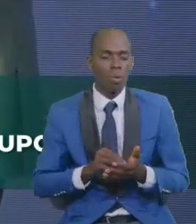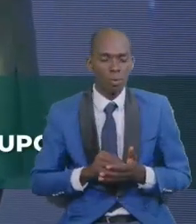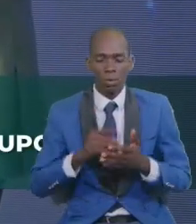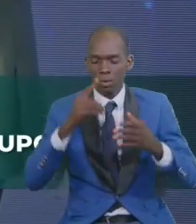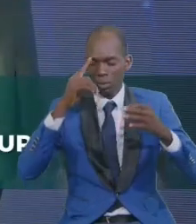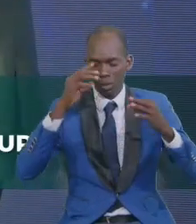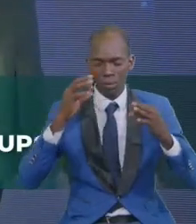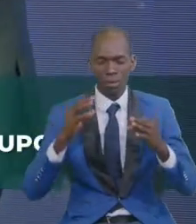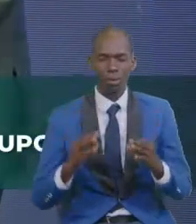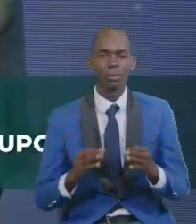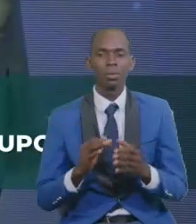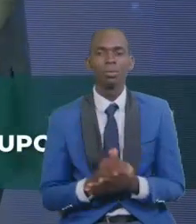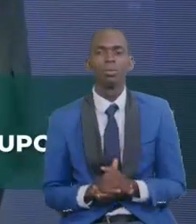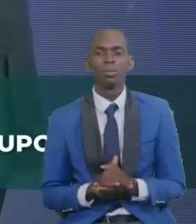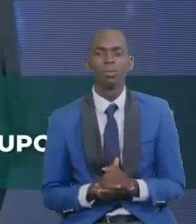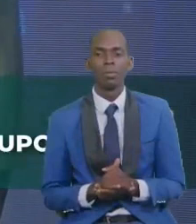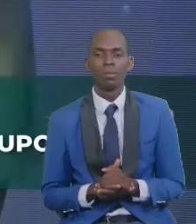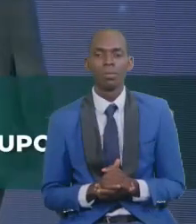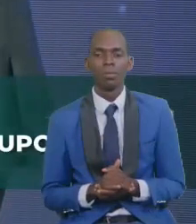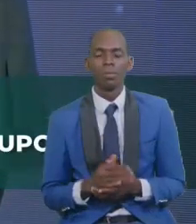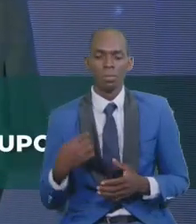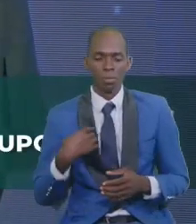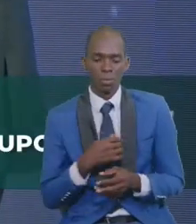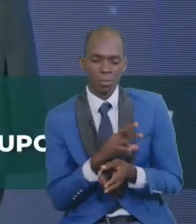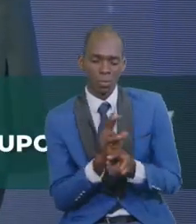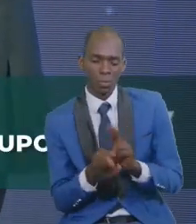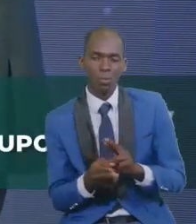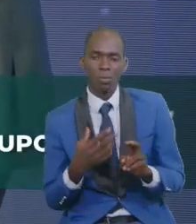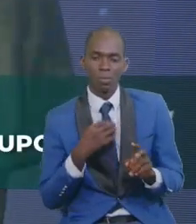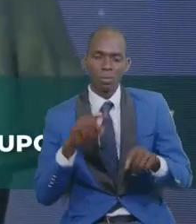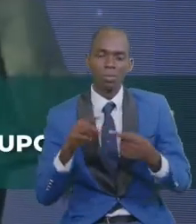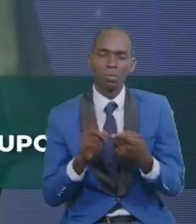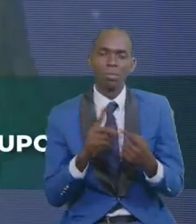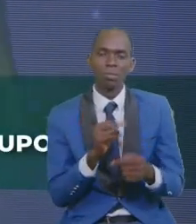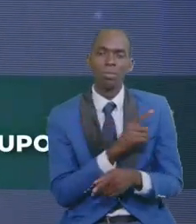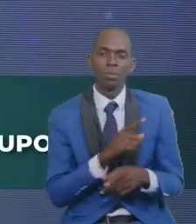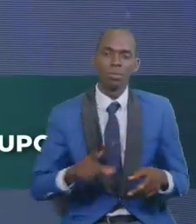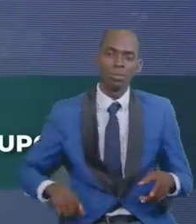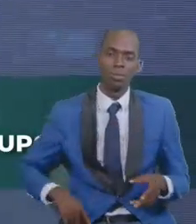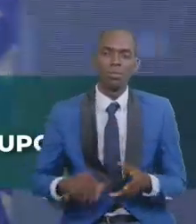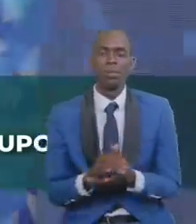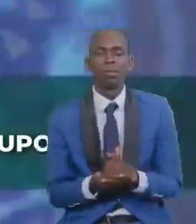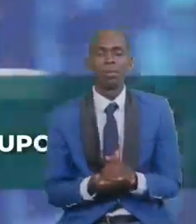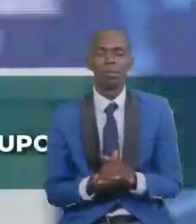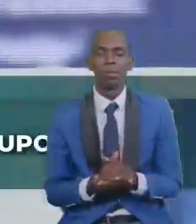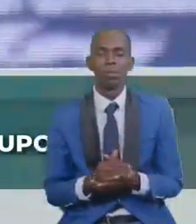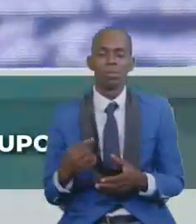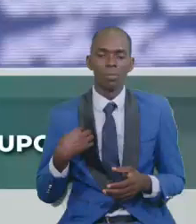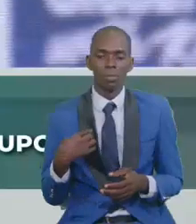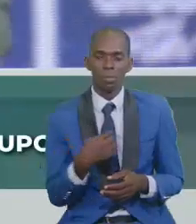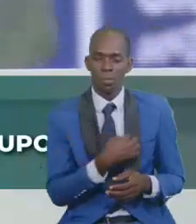decision. We repent and we turn to the Lord. We disown,